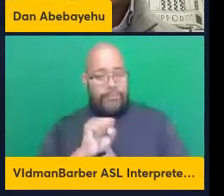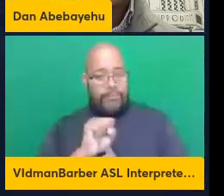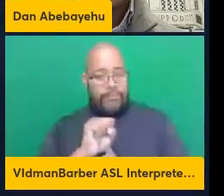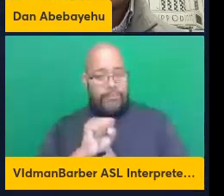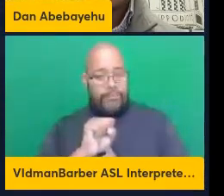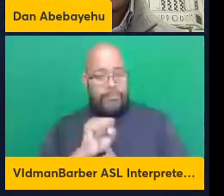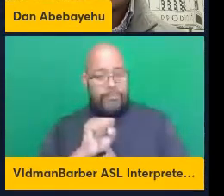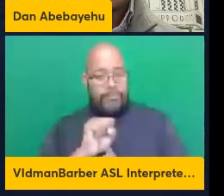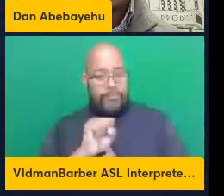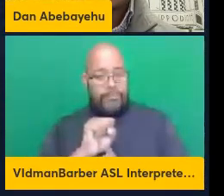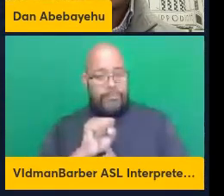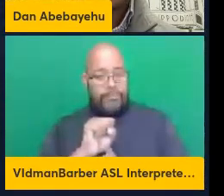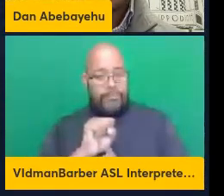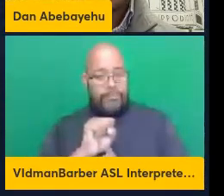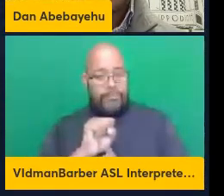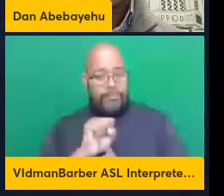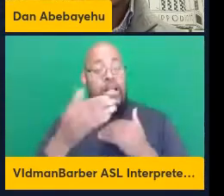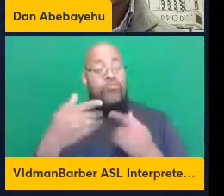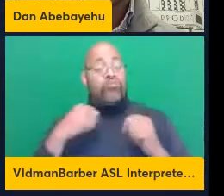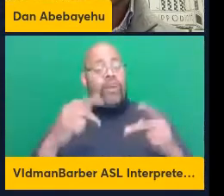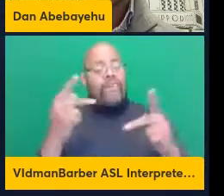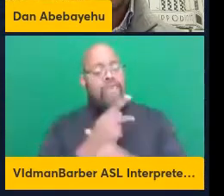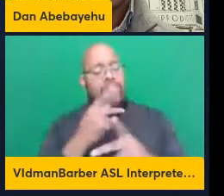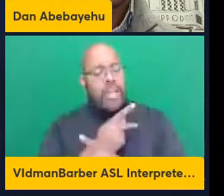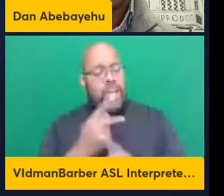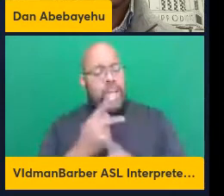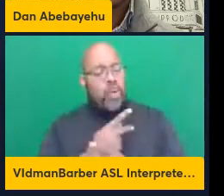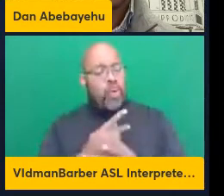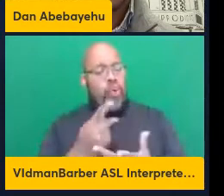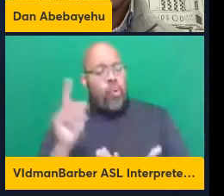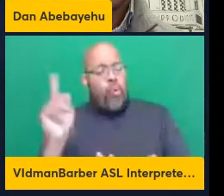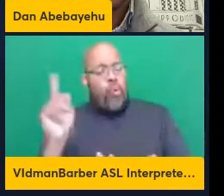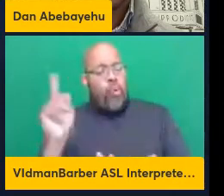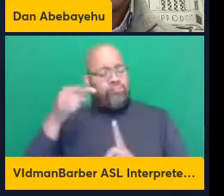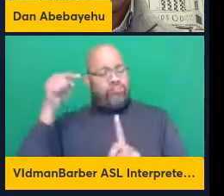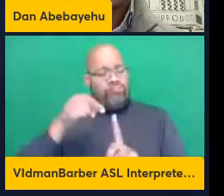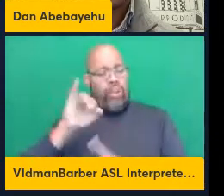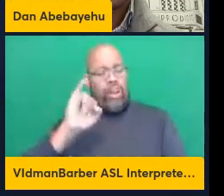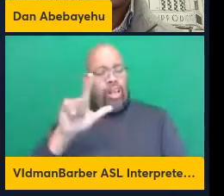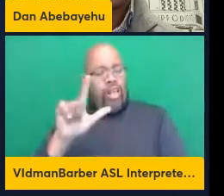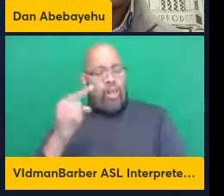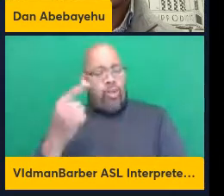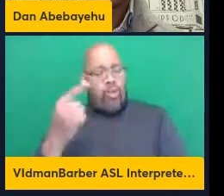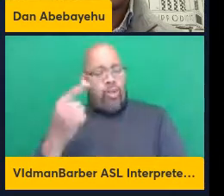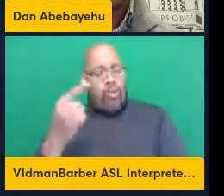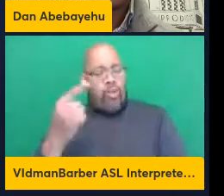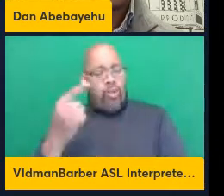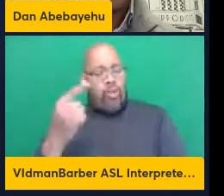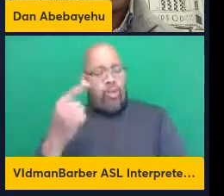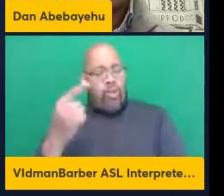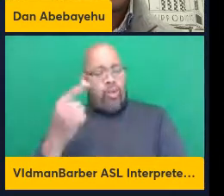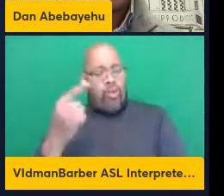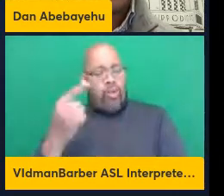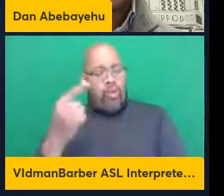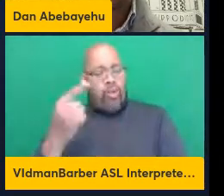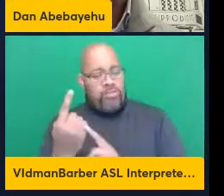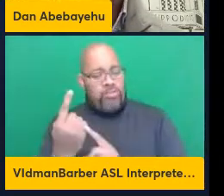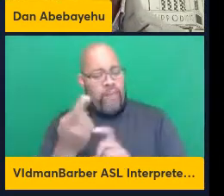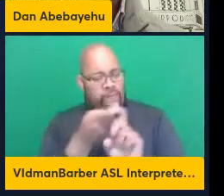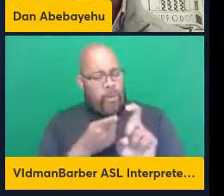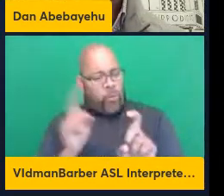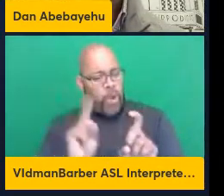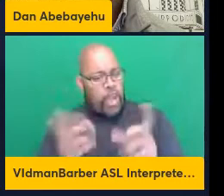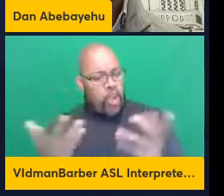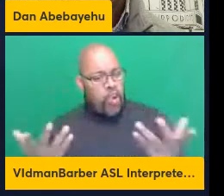What we next wanted to try and figure out was where is the IL-1 ligand coming from, and this